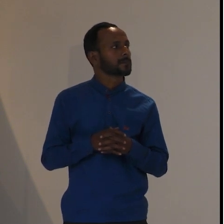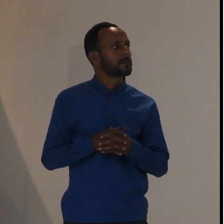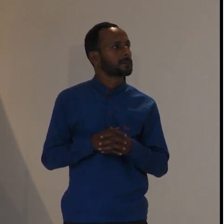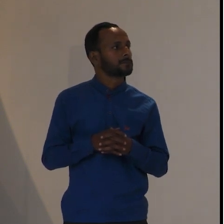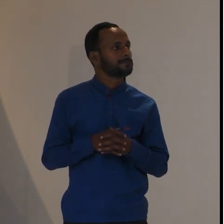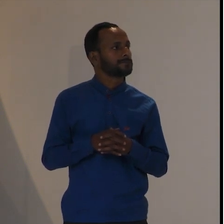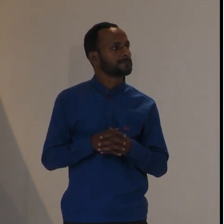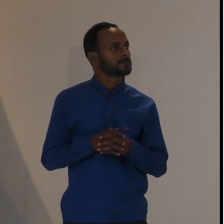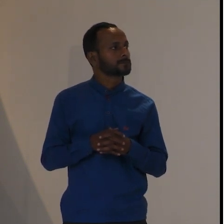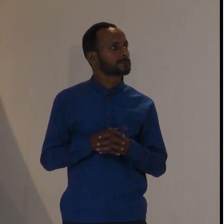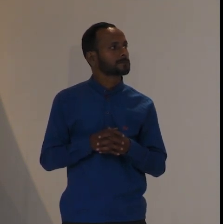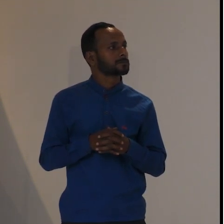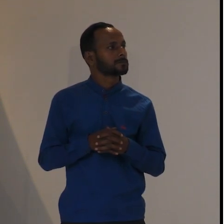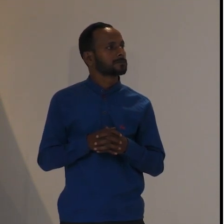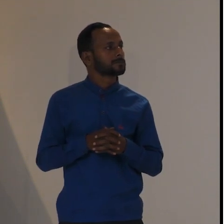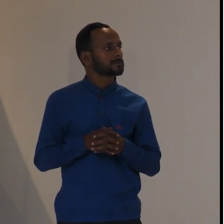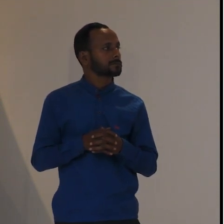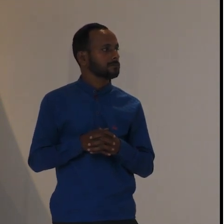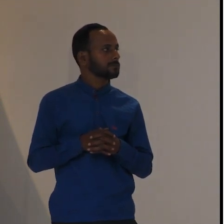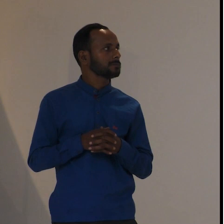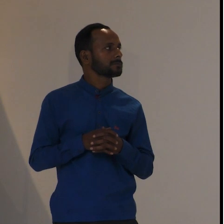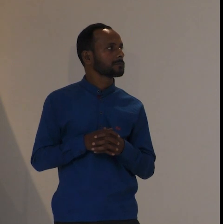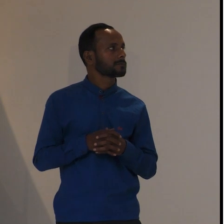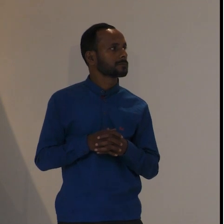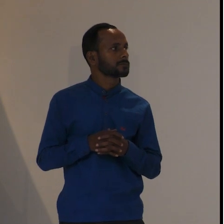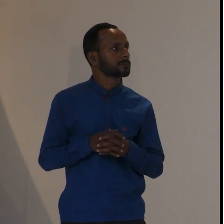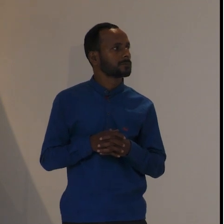Can you have the last slide, please? Yeah.